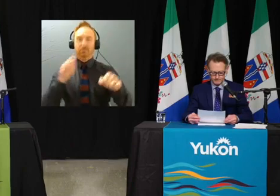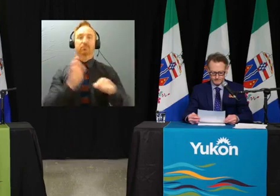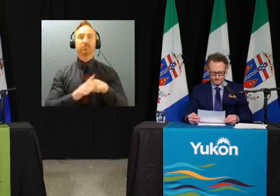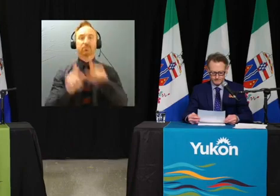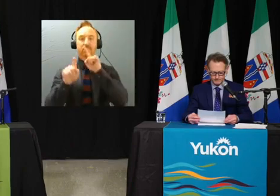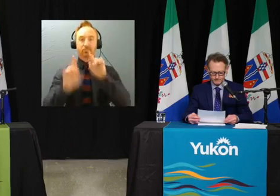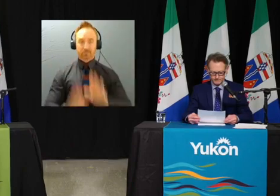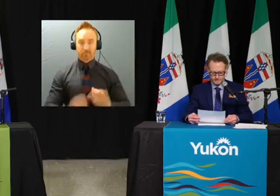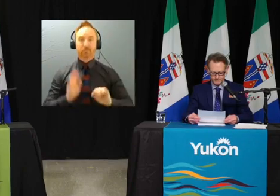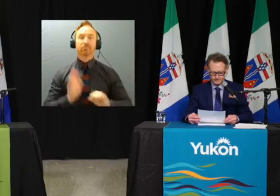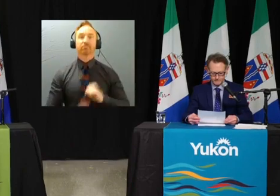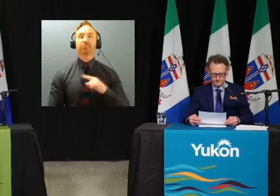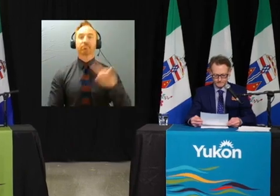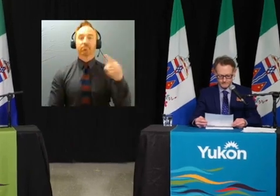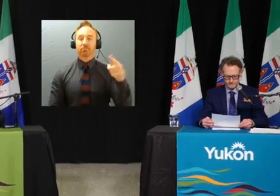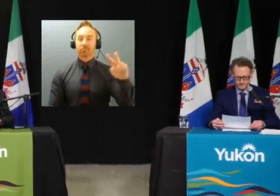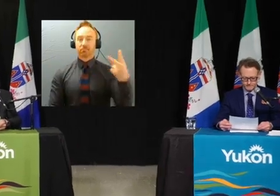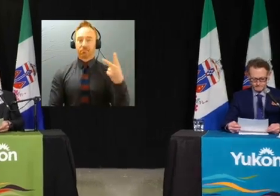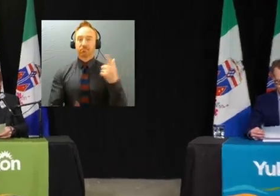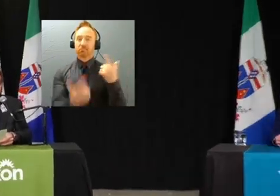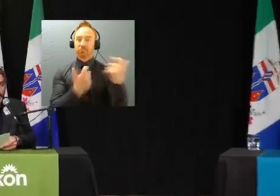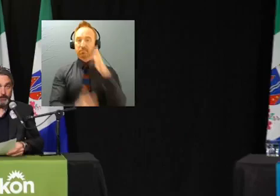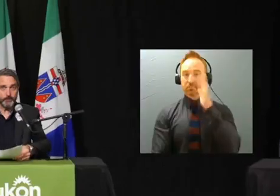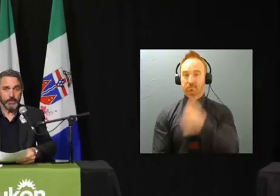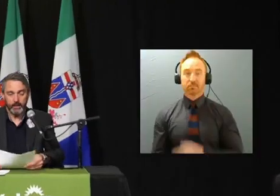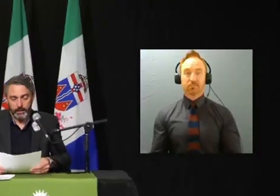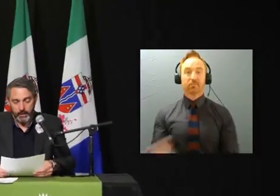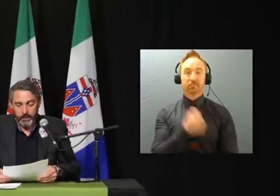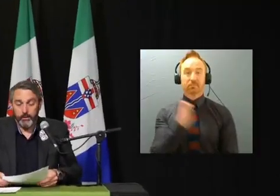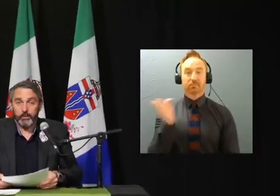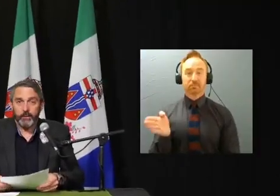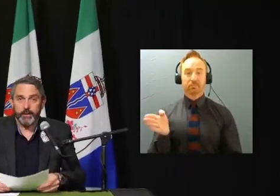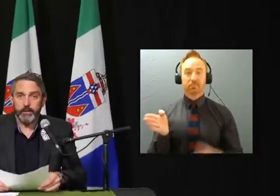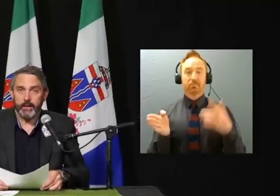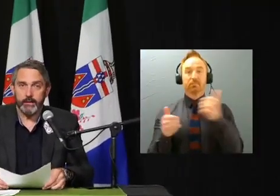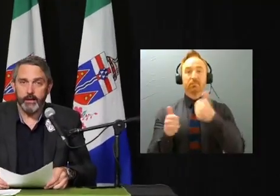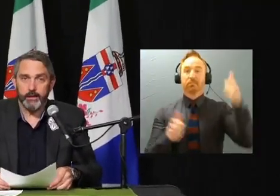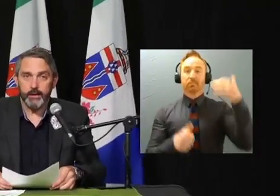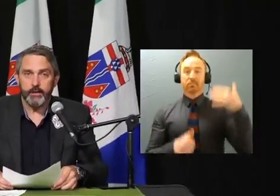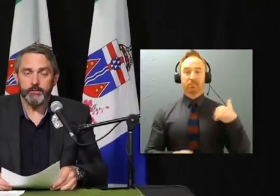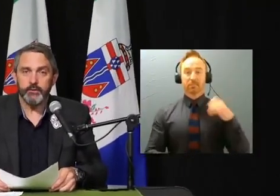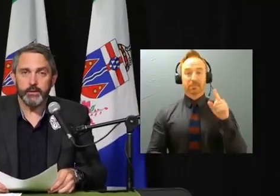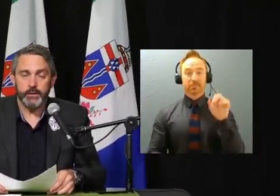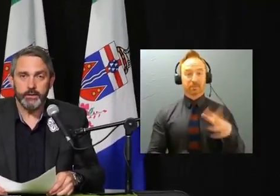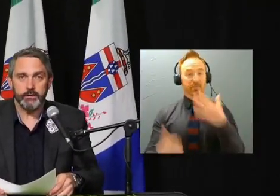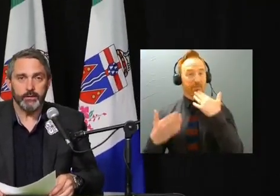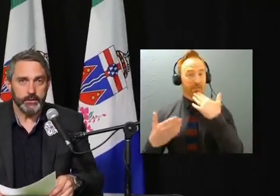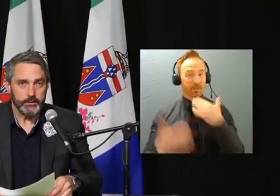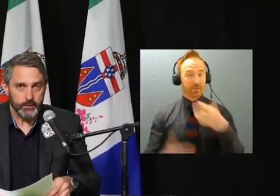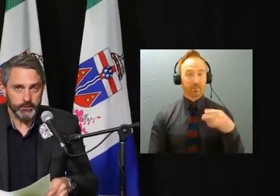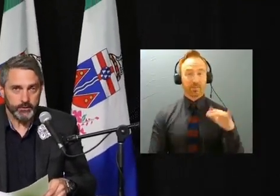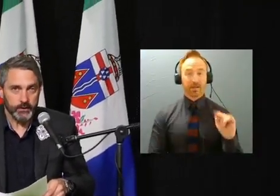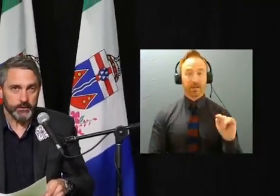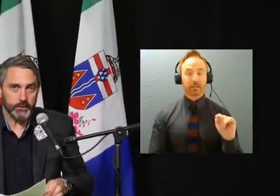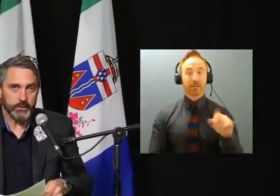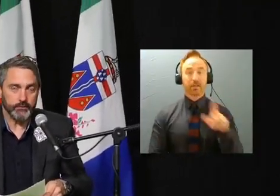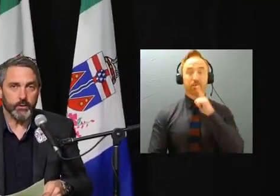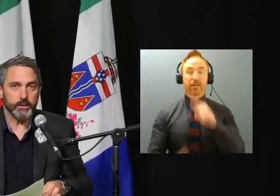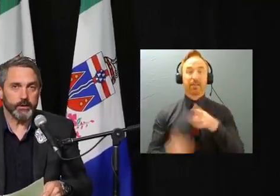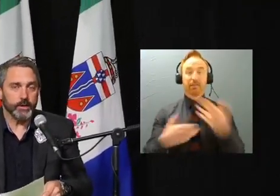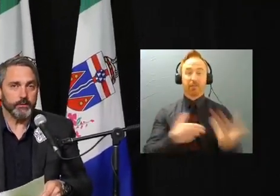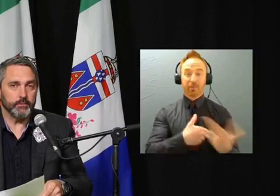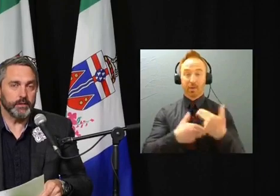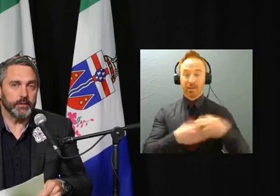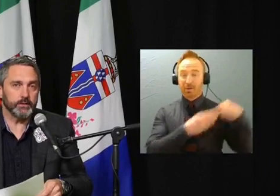follow-up. Thank you. Premier Silver. Thank you very much, Pat. Hello, everybody, and thank you for joining us here on the traditional territory